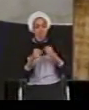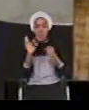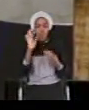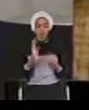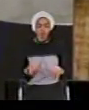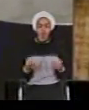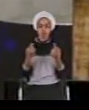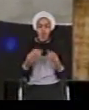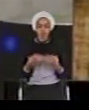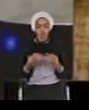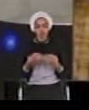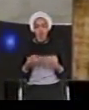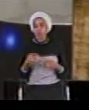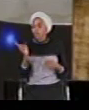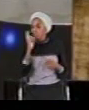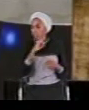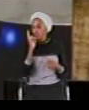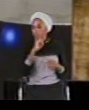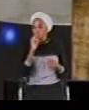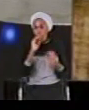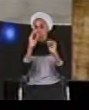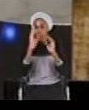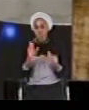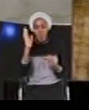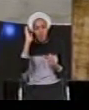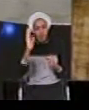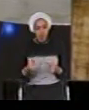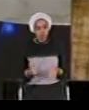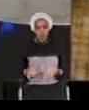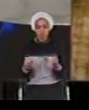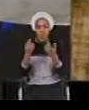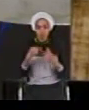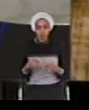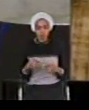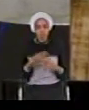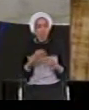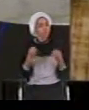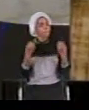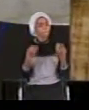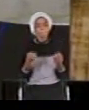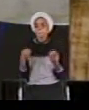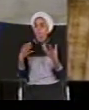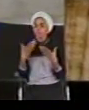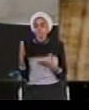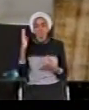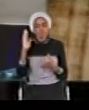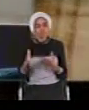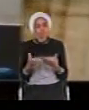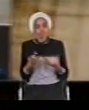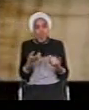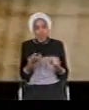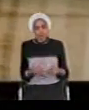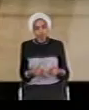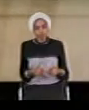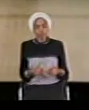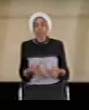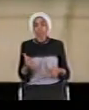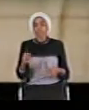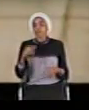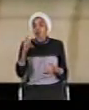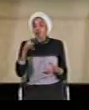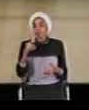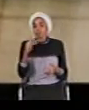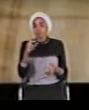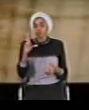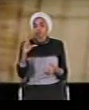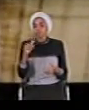rage. Gainsayers will discharge. And many things will happen. But Paul the apostle said,